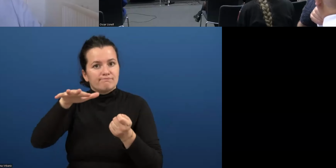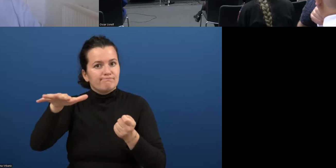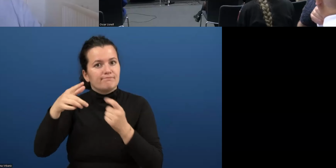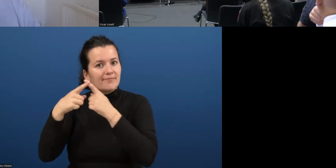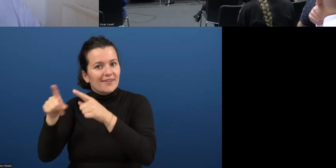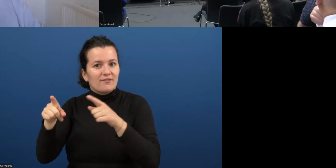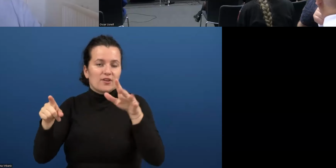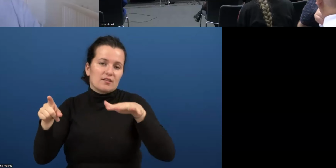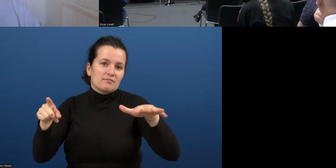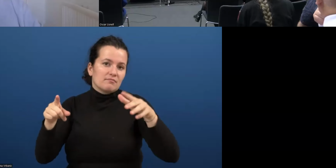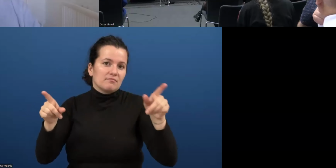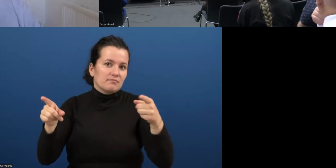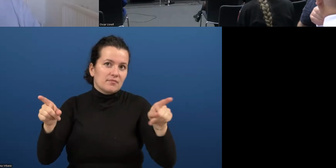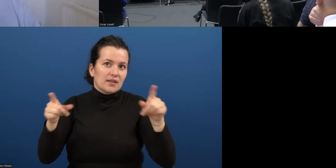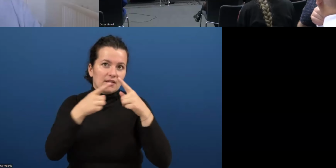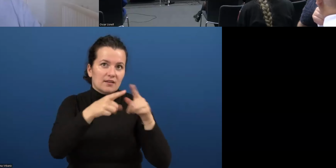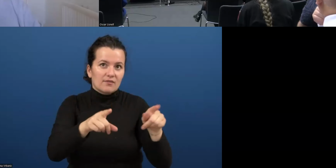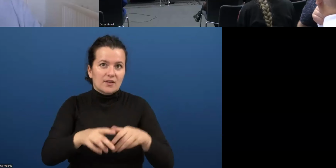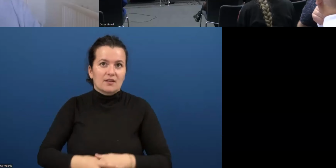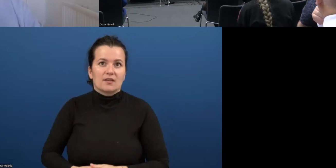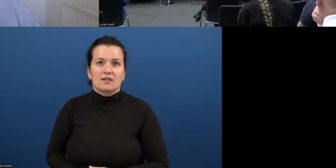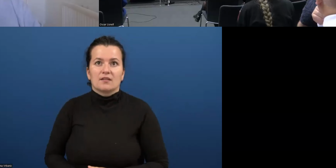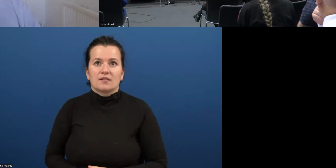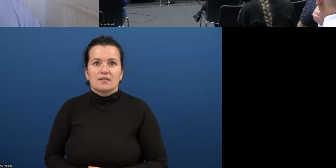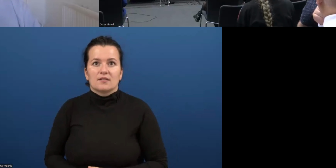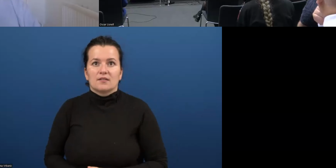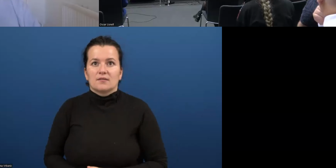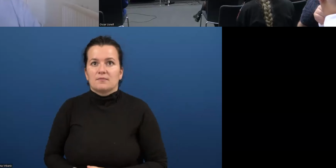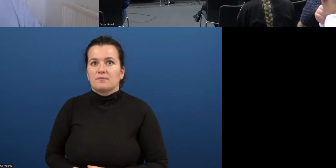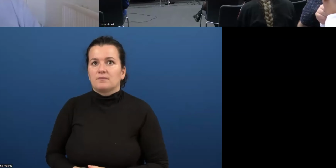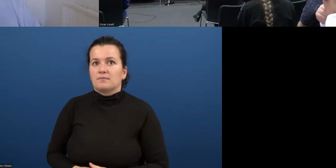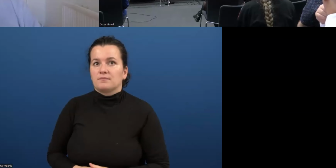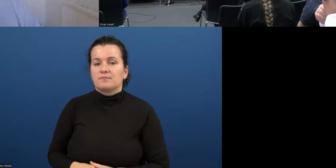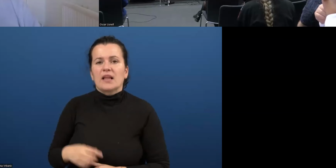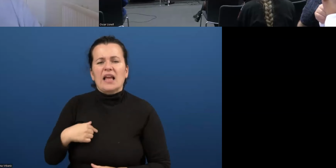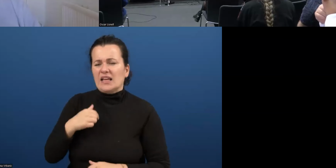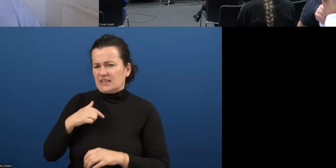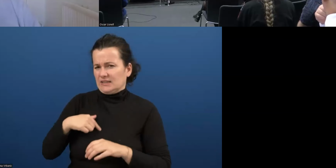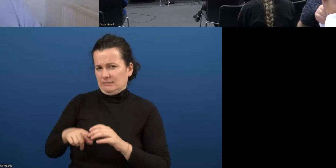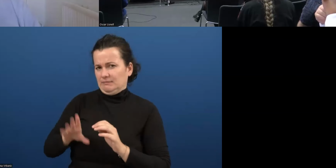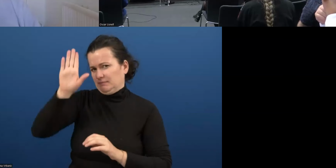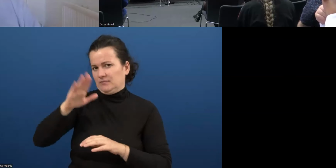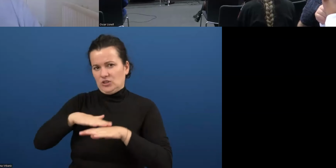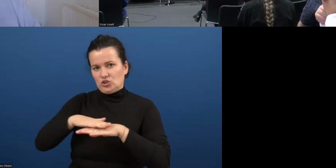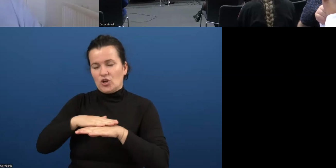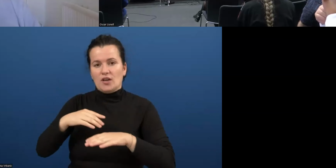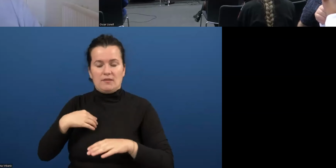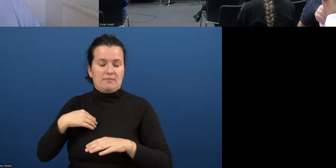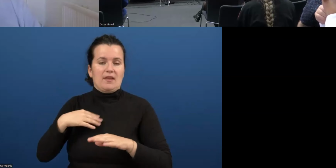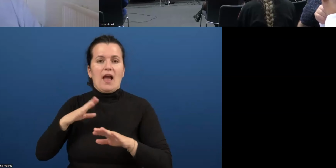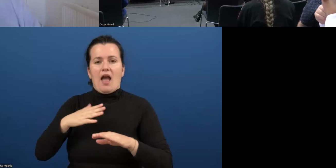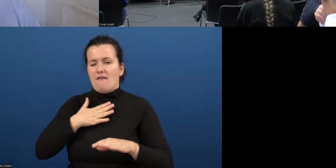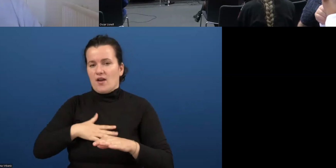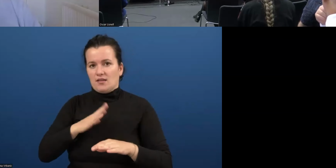Thank you. Maybe I can fill in, because it was a really good question. Yes, it's very good. I think that, first of all, this is the first time, and we